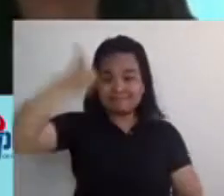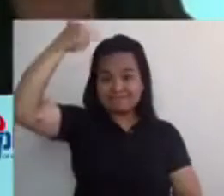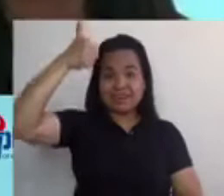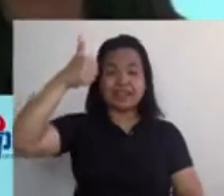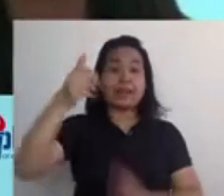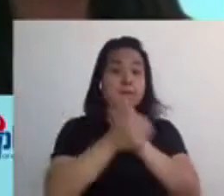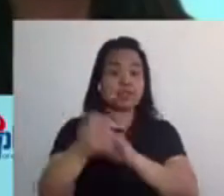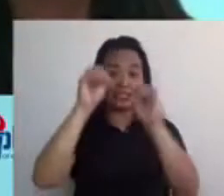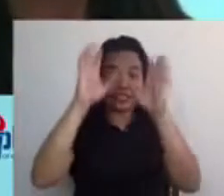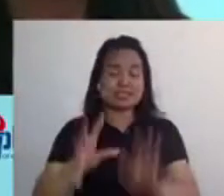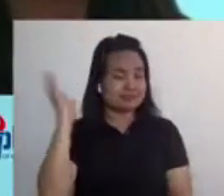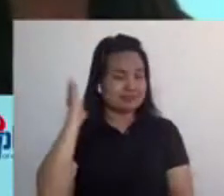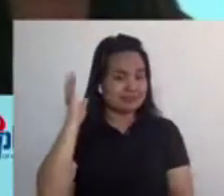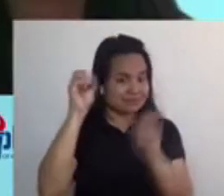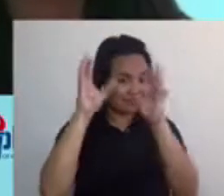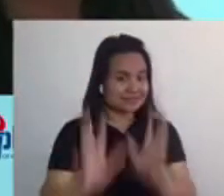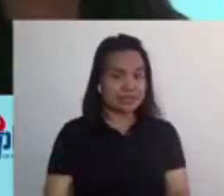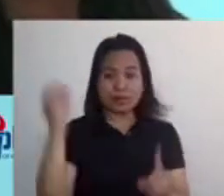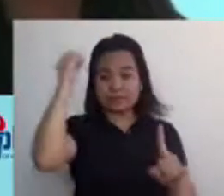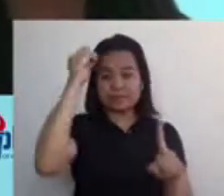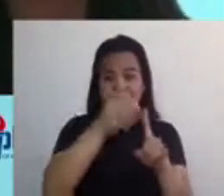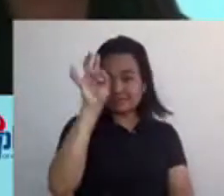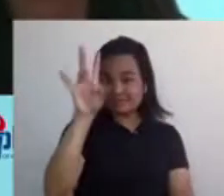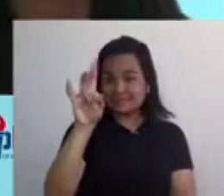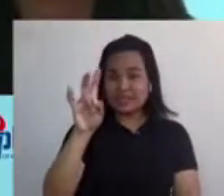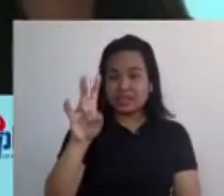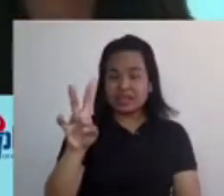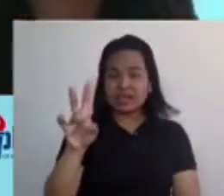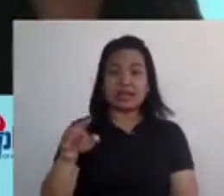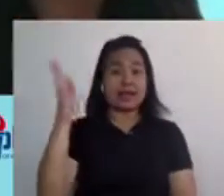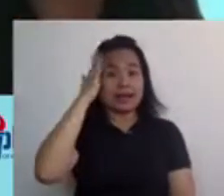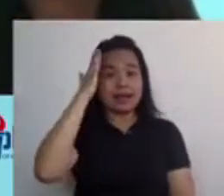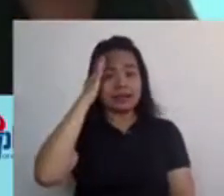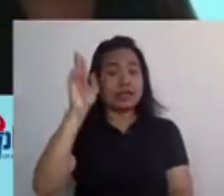Objective 70, identified and utilized personal professional